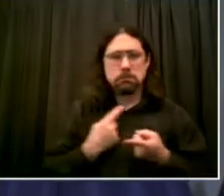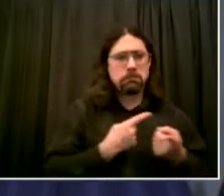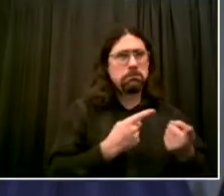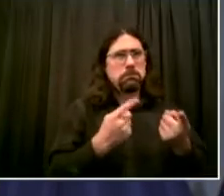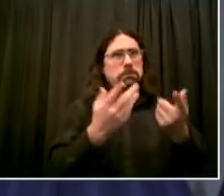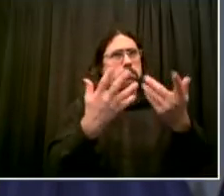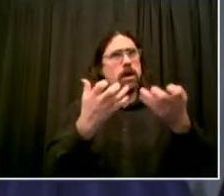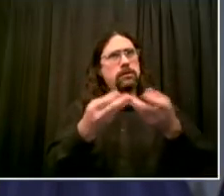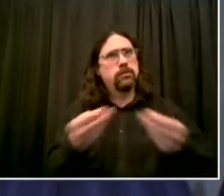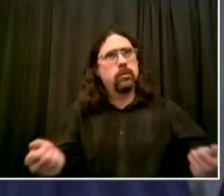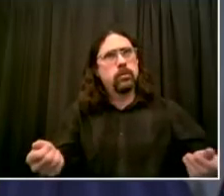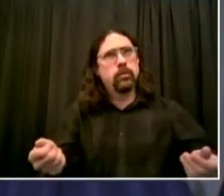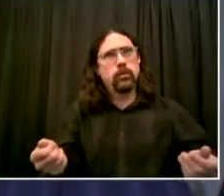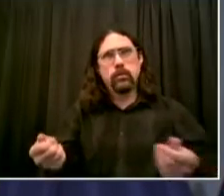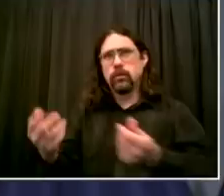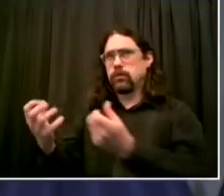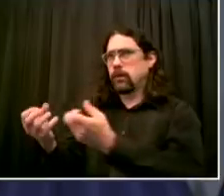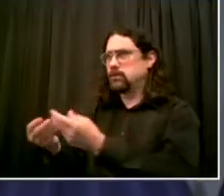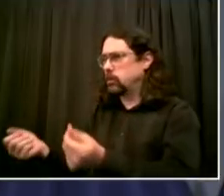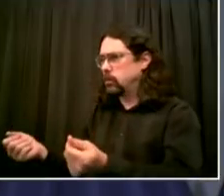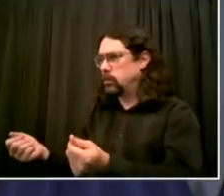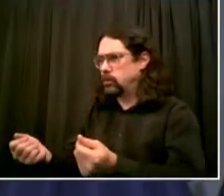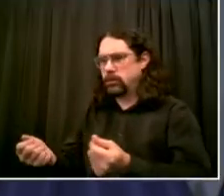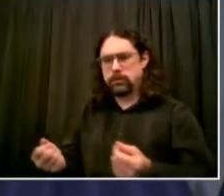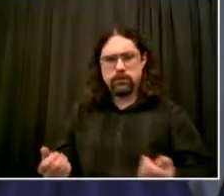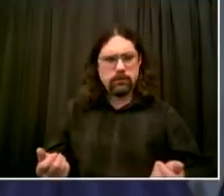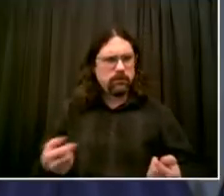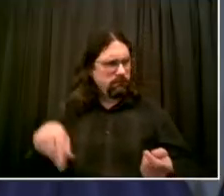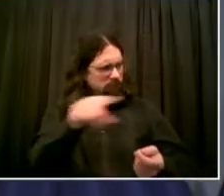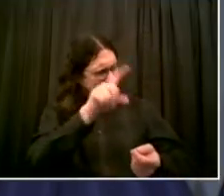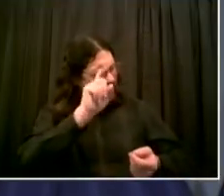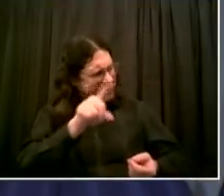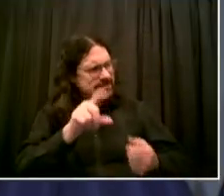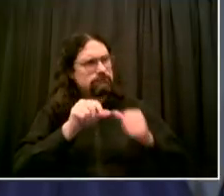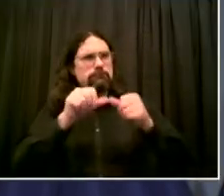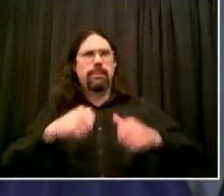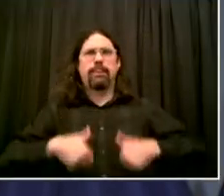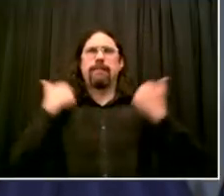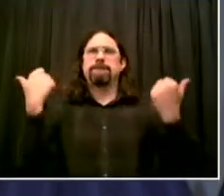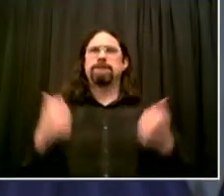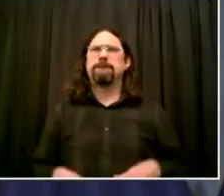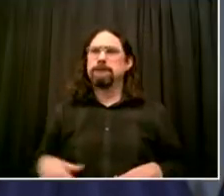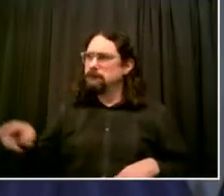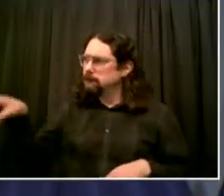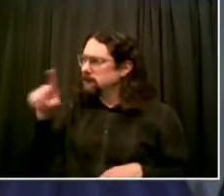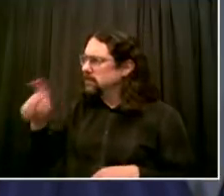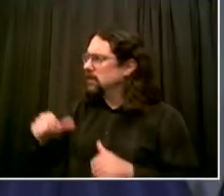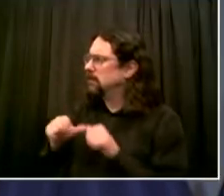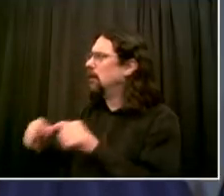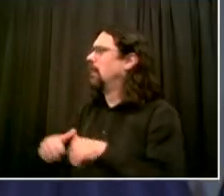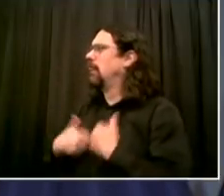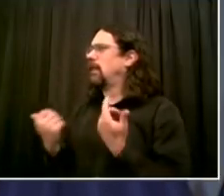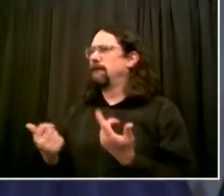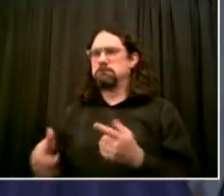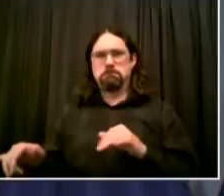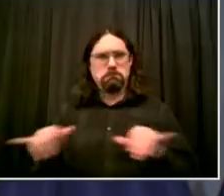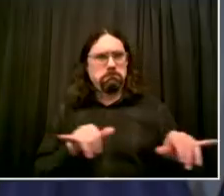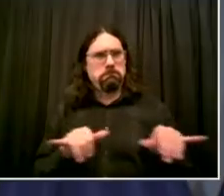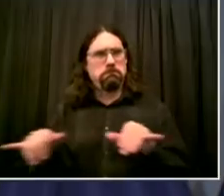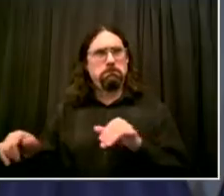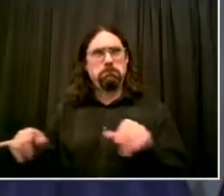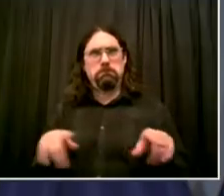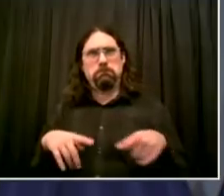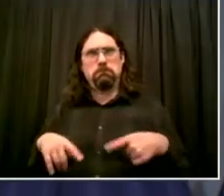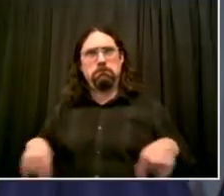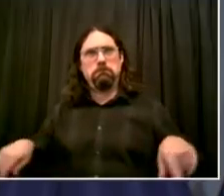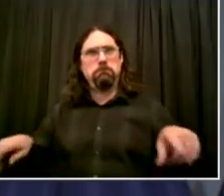Ford said in the work that Life Camp does. I'm also thinking about my brother A.T. Mitchell and Man Up. And there's a common denominator in the